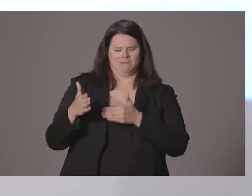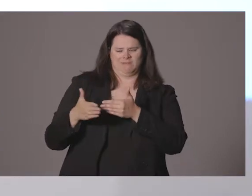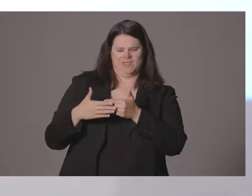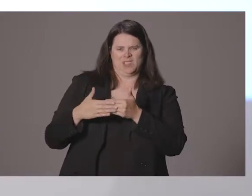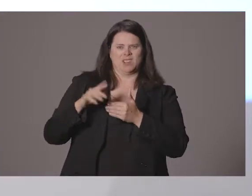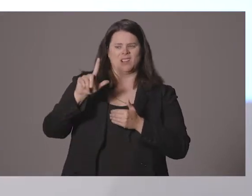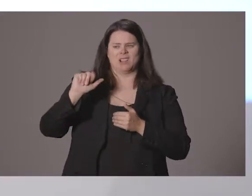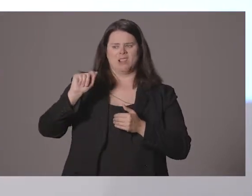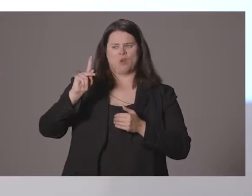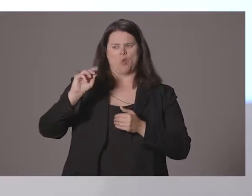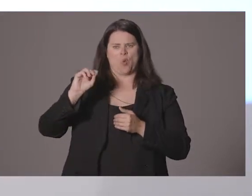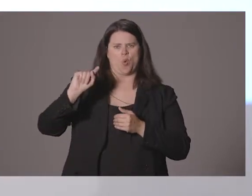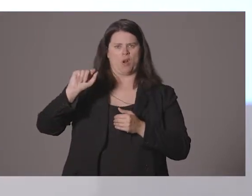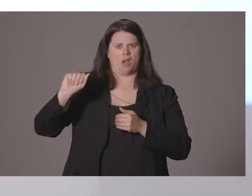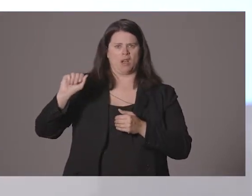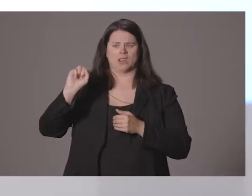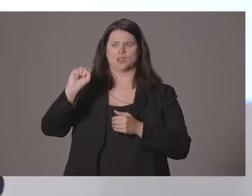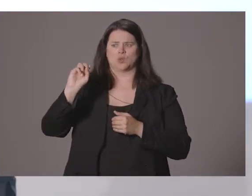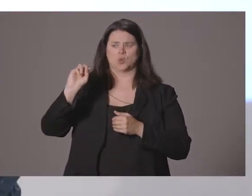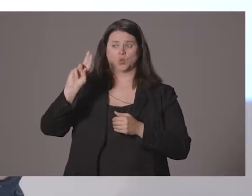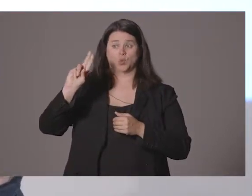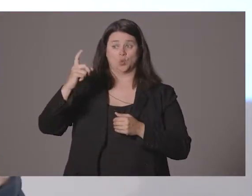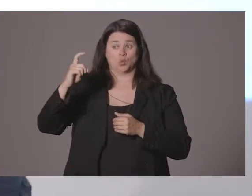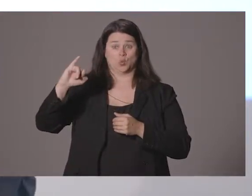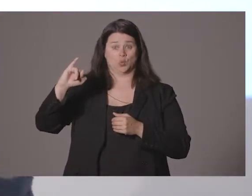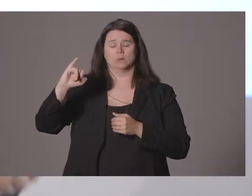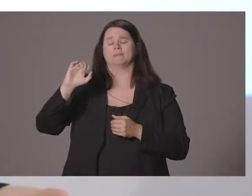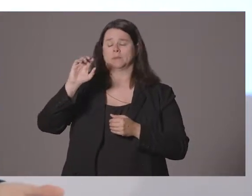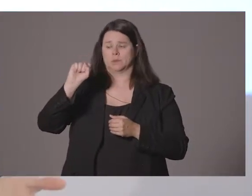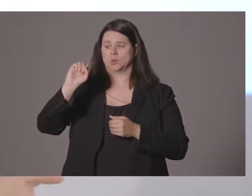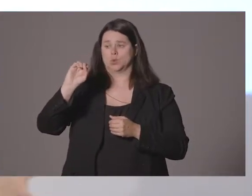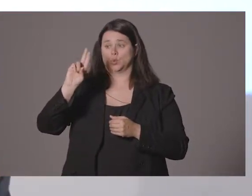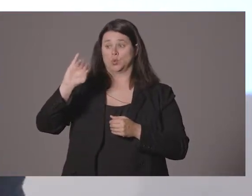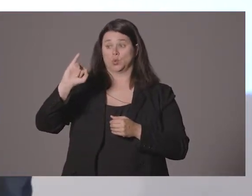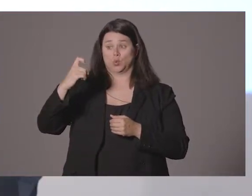in rural South Dakota next to the Lakota Sioux tribe, and my